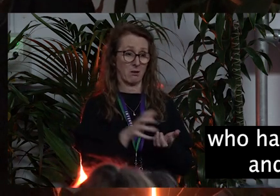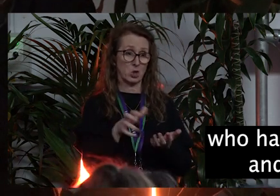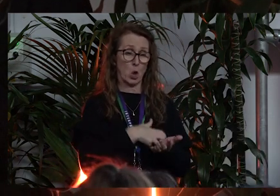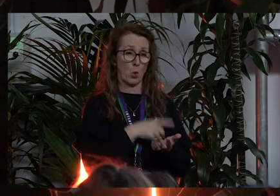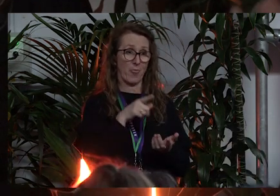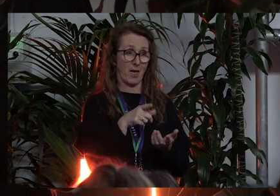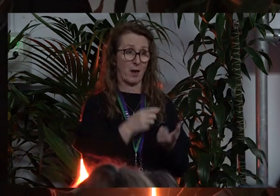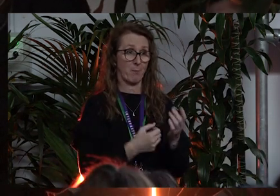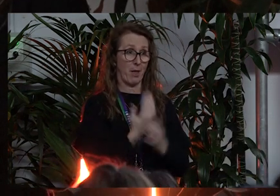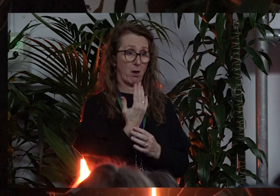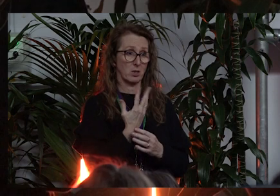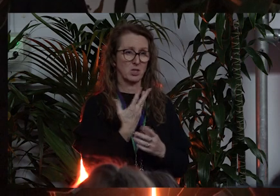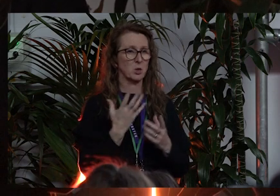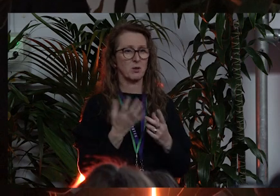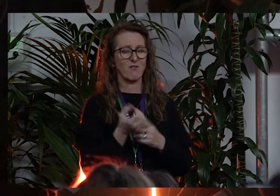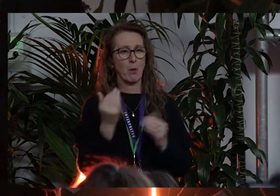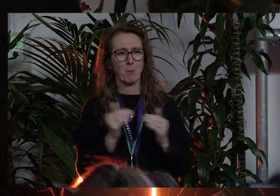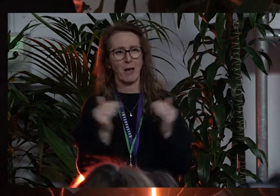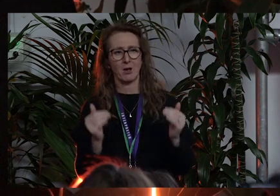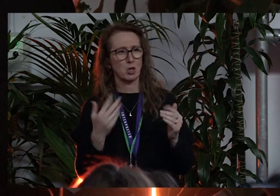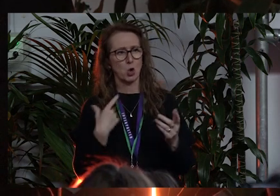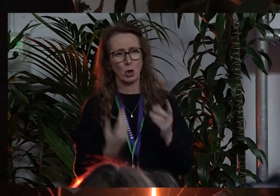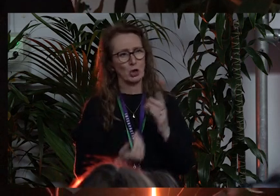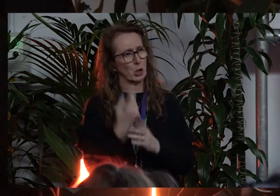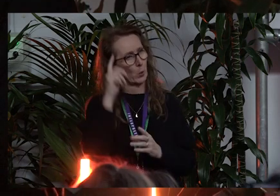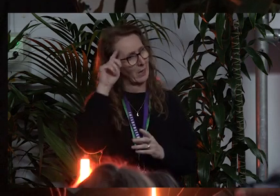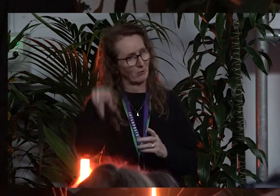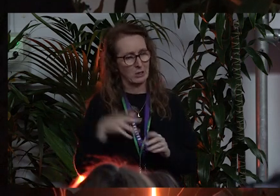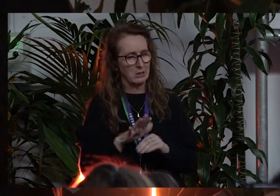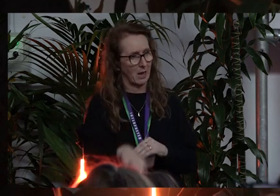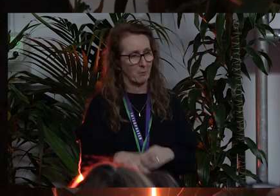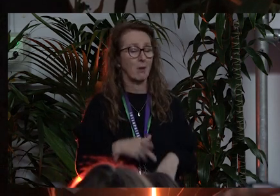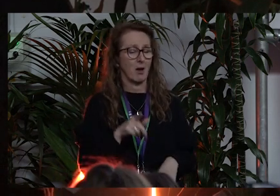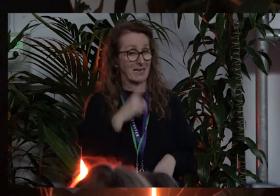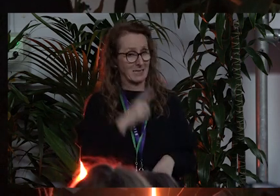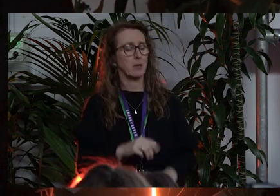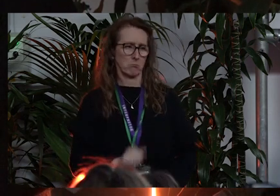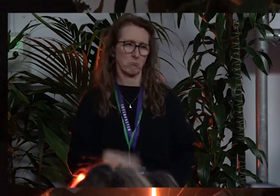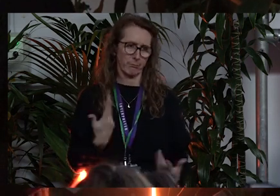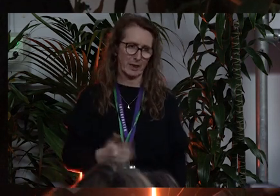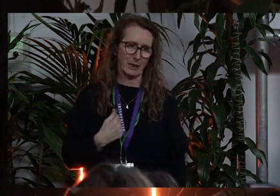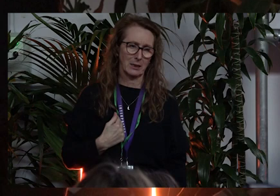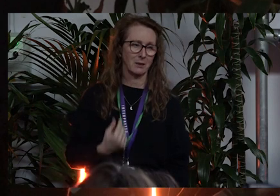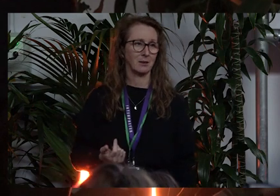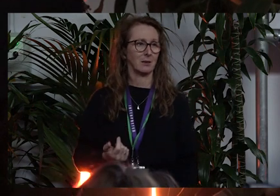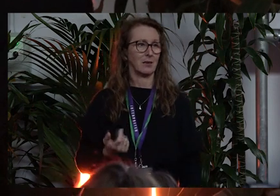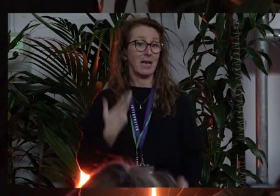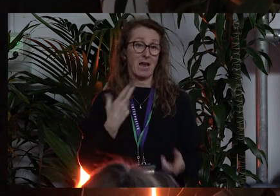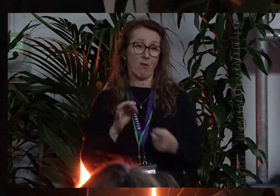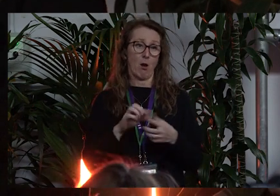a match, so he hasn't created a new innovative step, but he says he has. If that patent is allowed to go through, it's